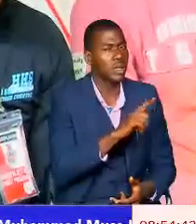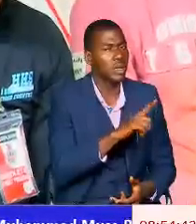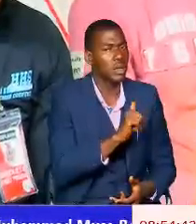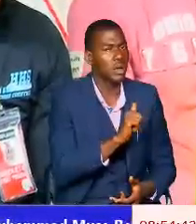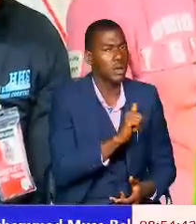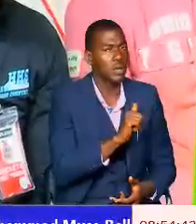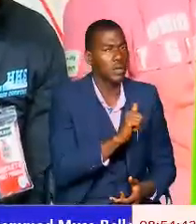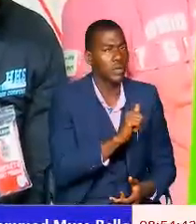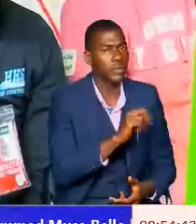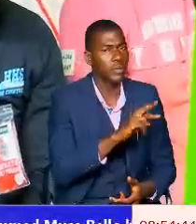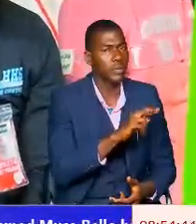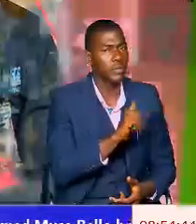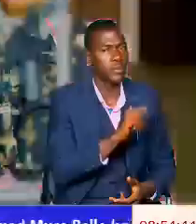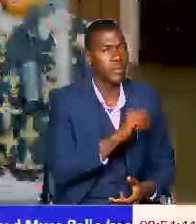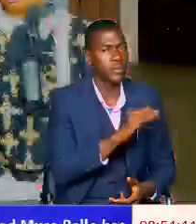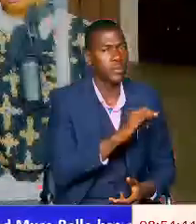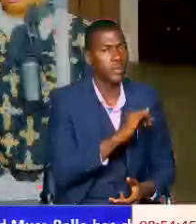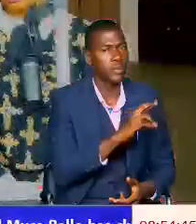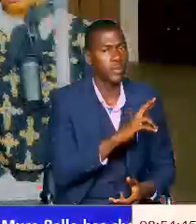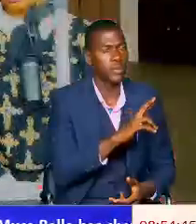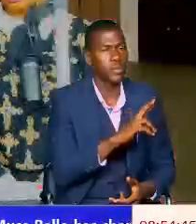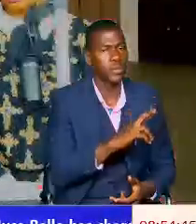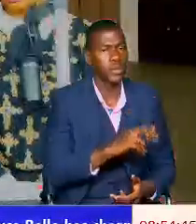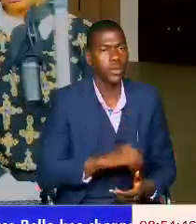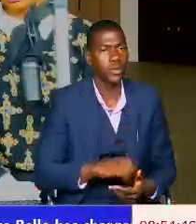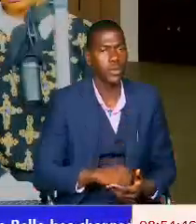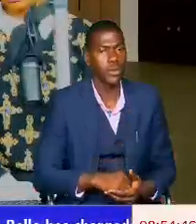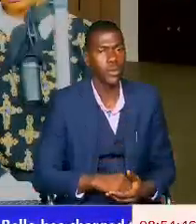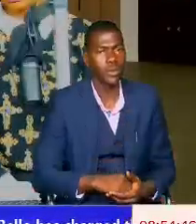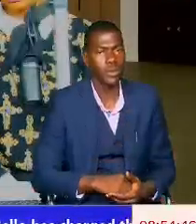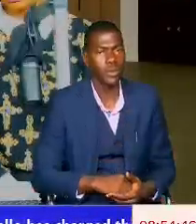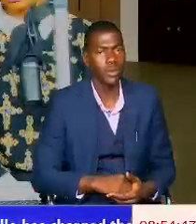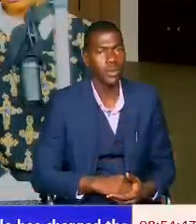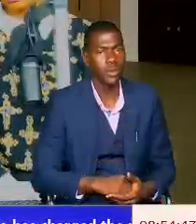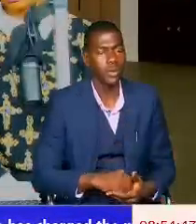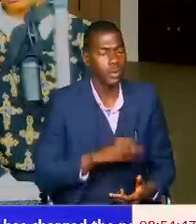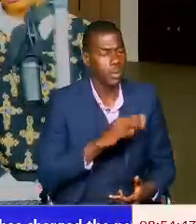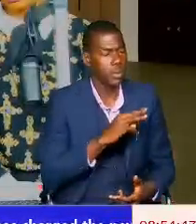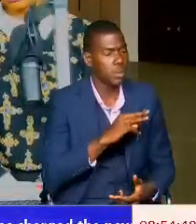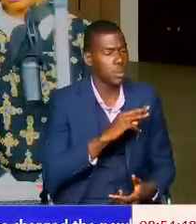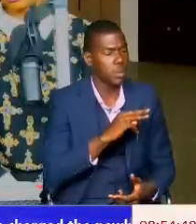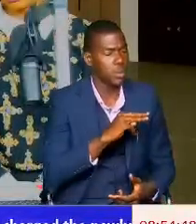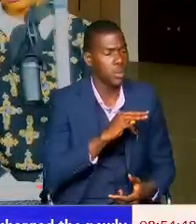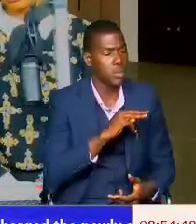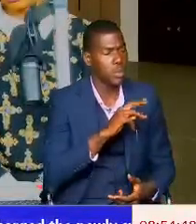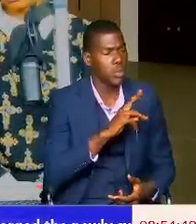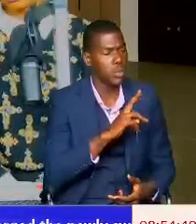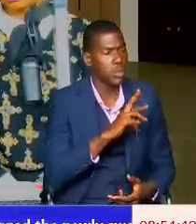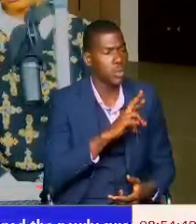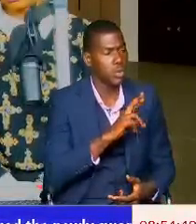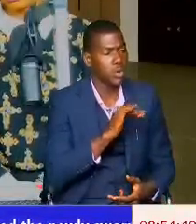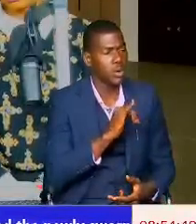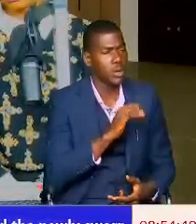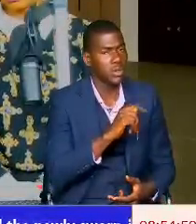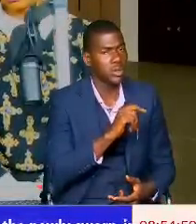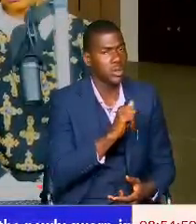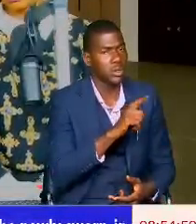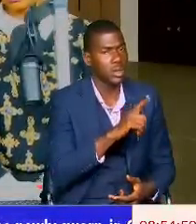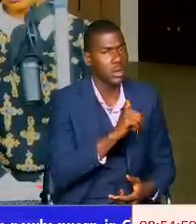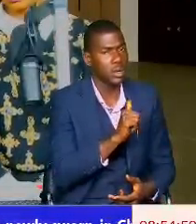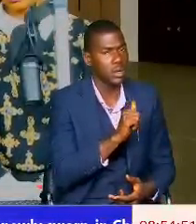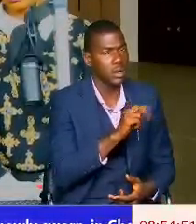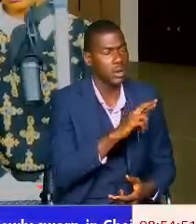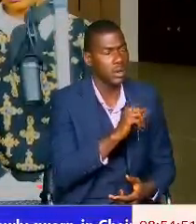Why this lady know they open mouth talk to me now? His name is Mr. Murita Larafio. Mr. Murita Larafio, which kind of working they